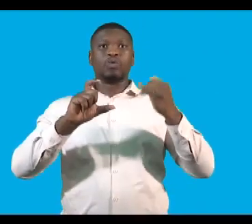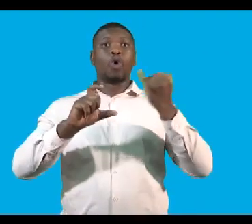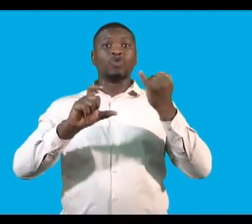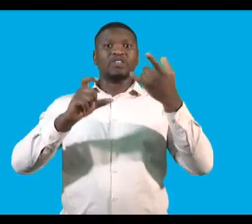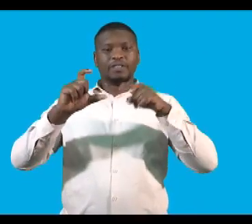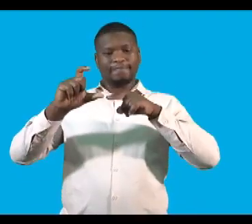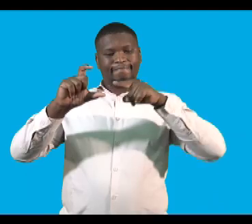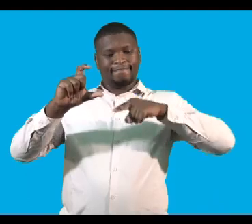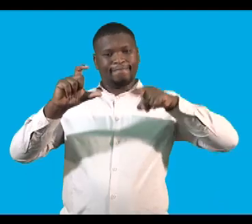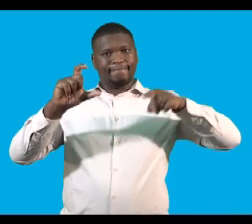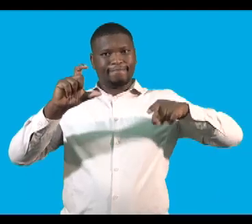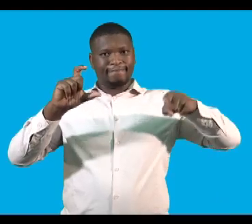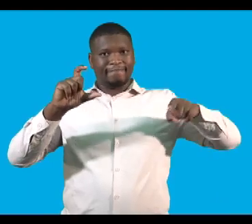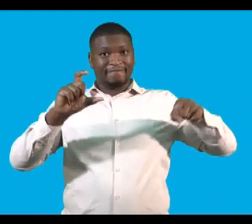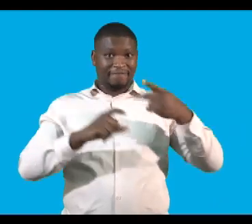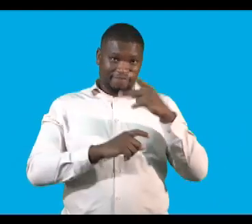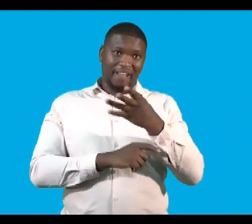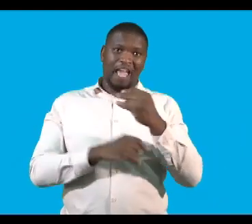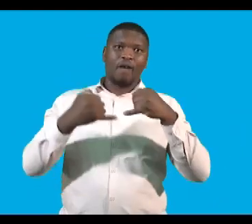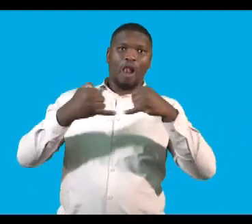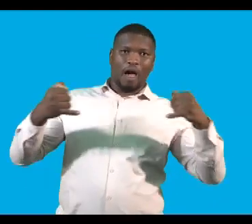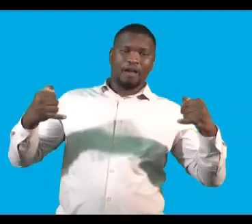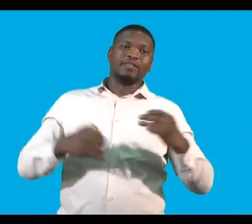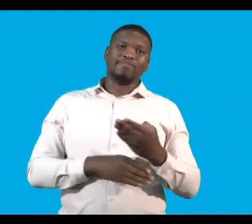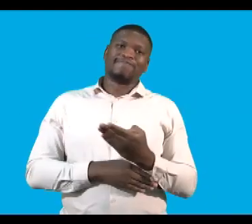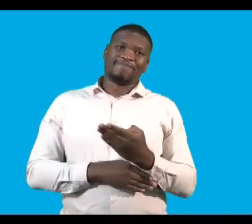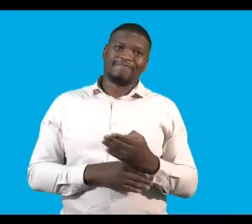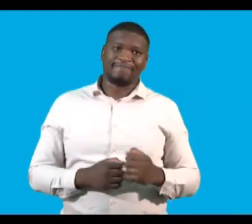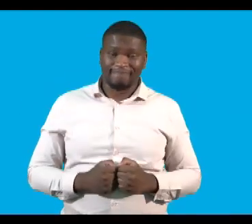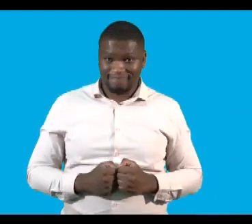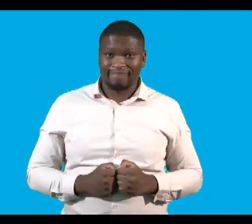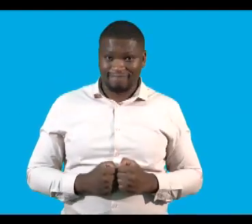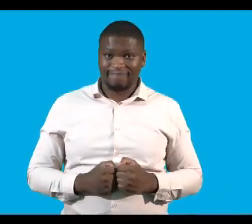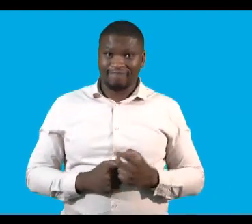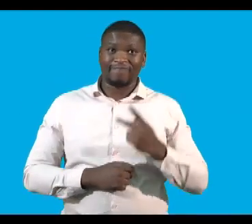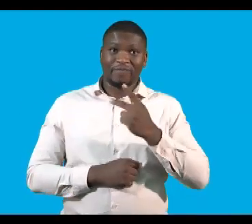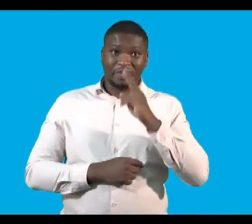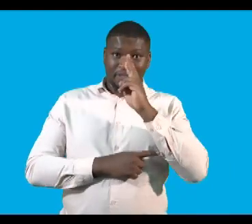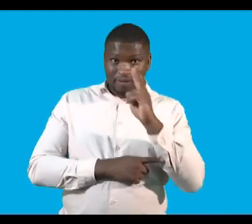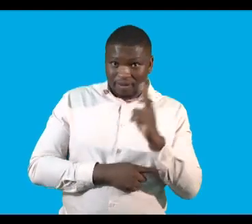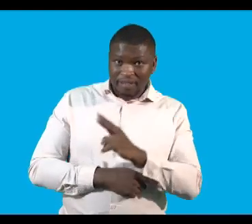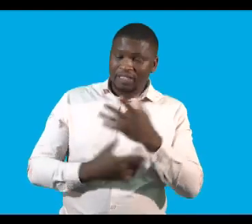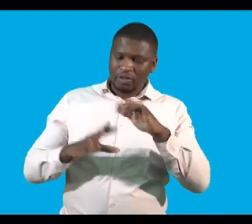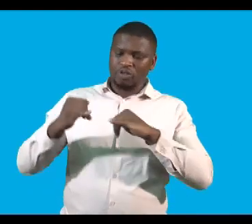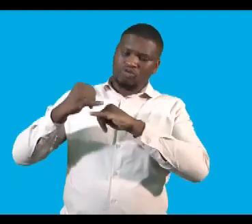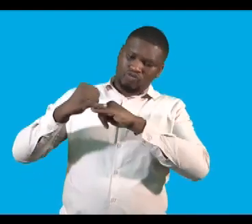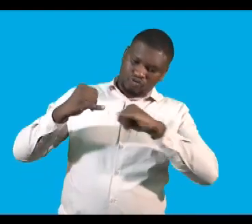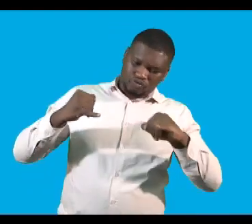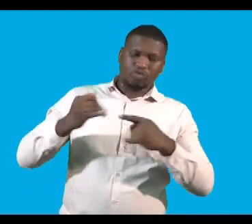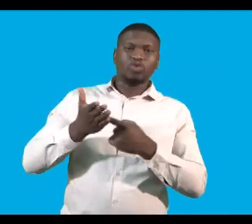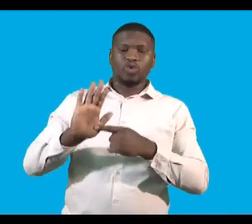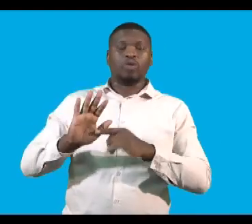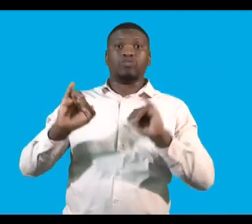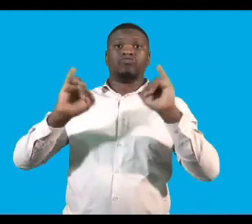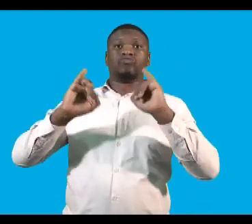also underlined, even without my underlining. I can take that away, and you can see that it's underlined, of course,